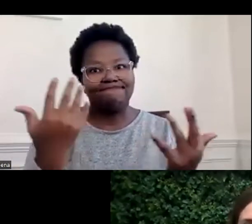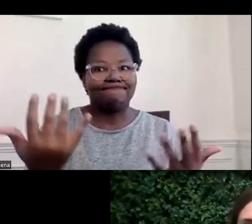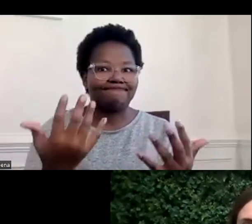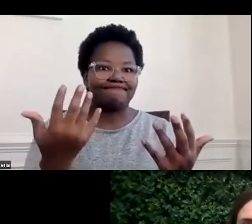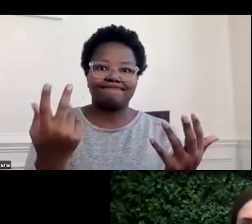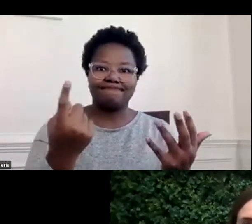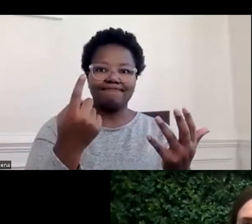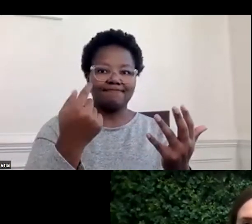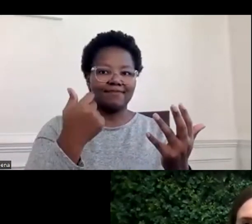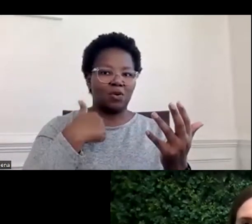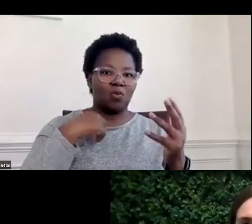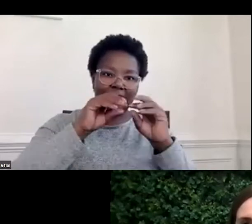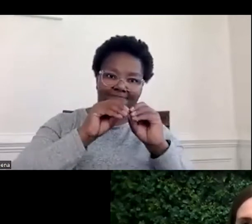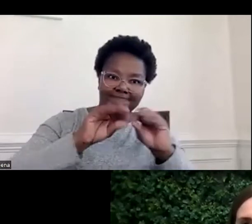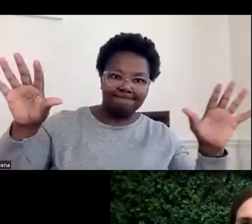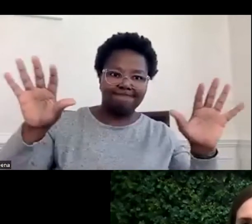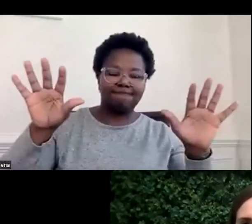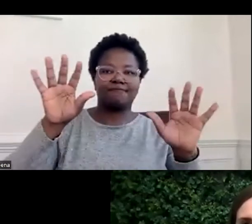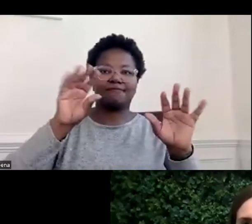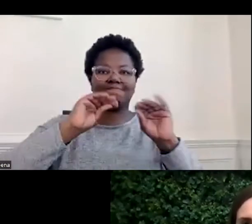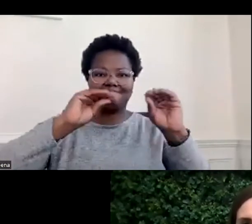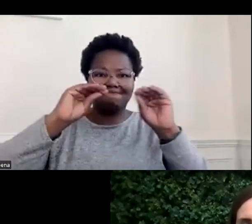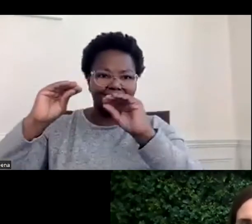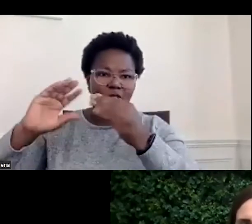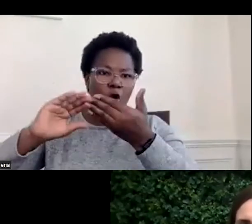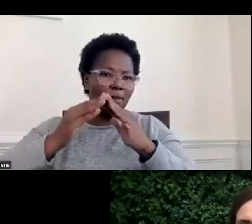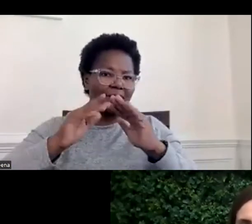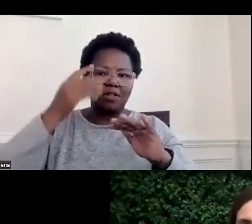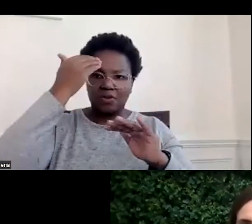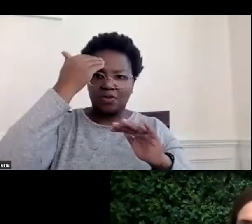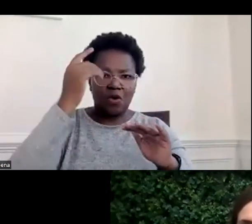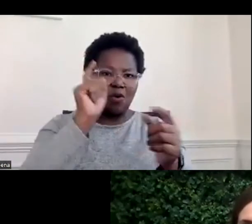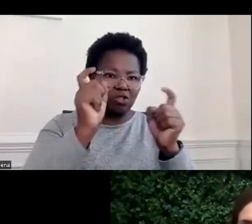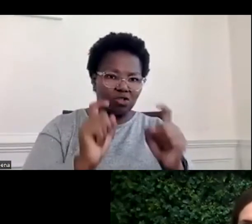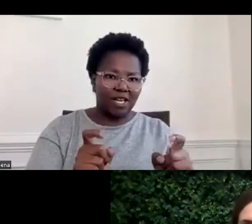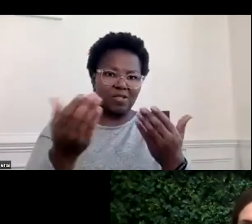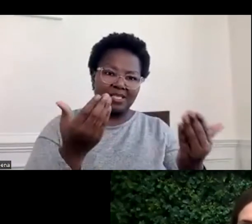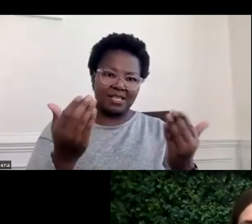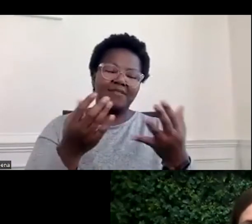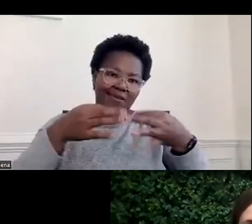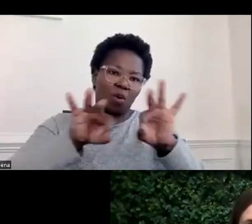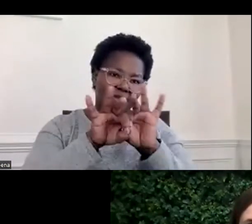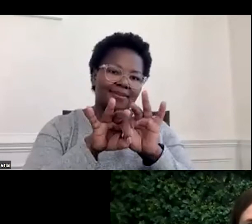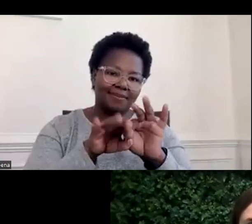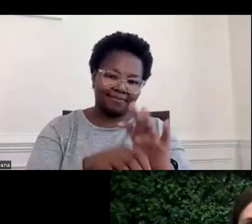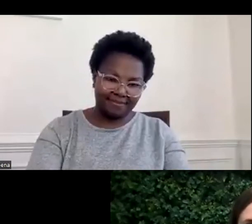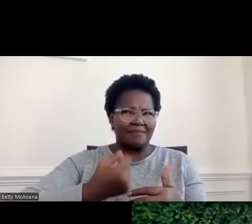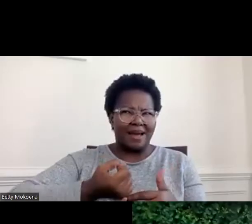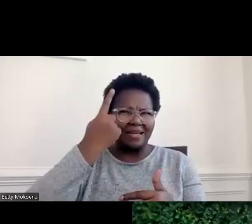basically market this service and the changes to the service, I think, are going to be really important.